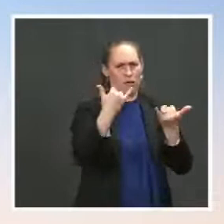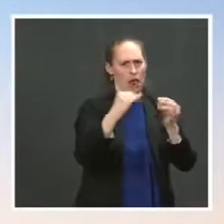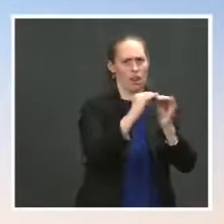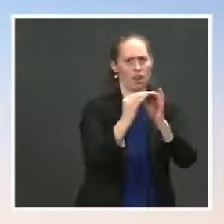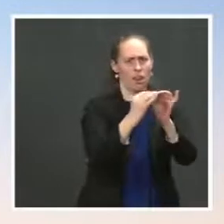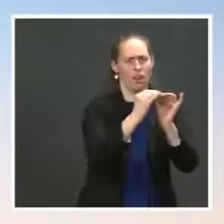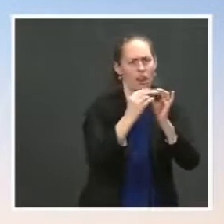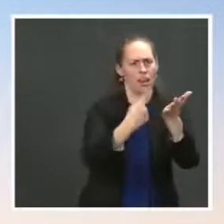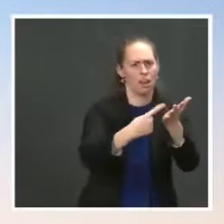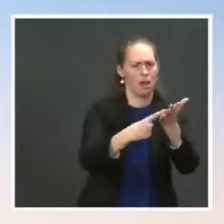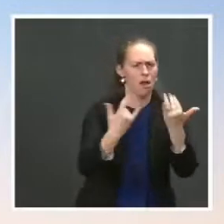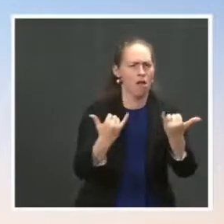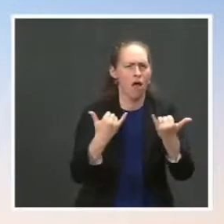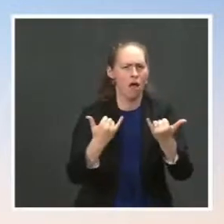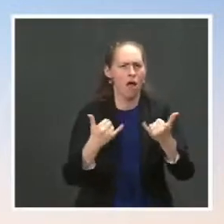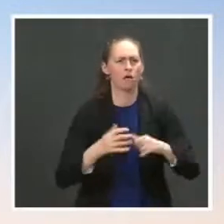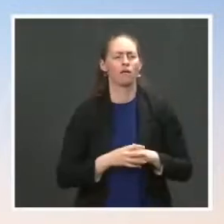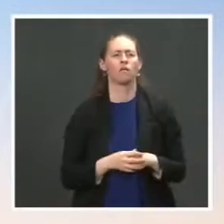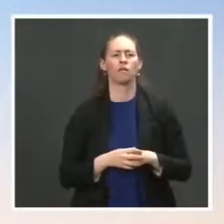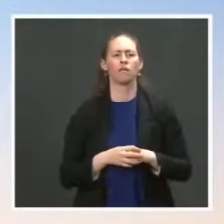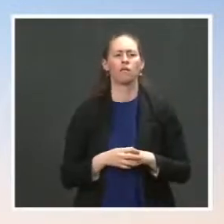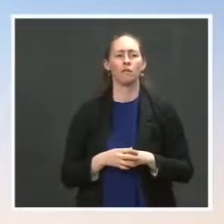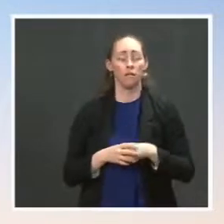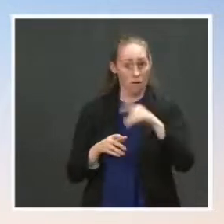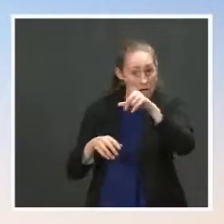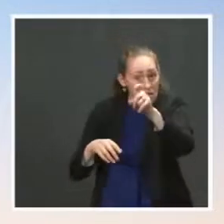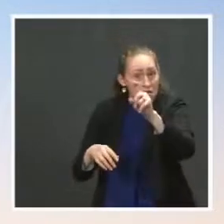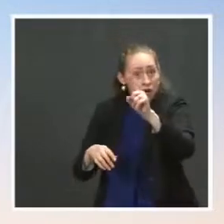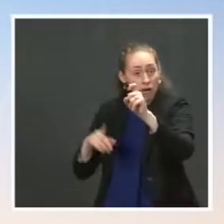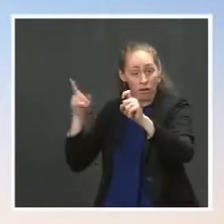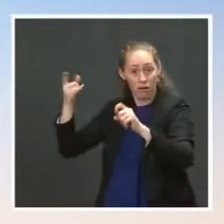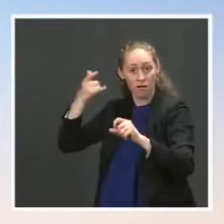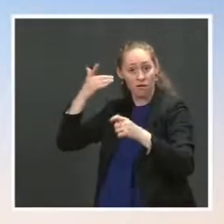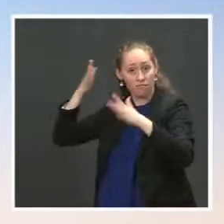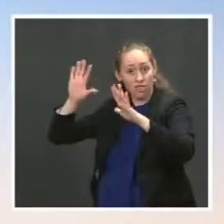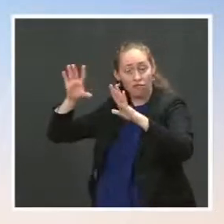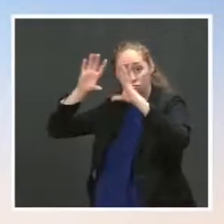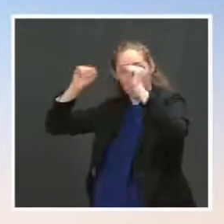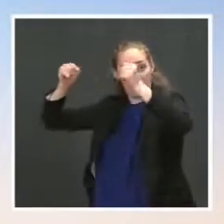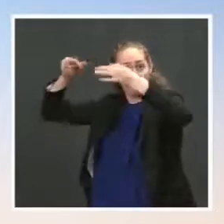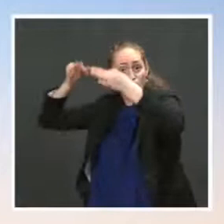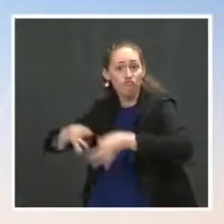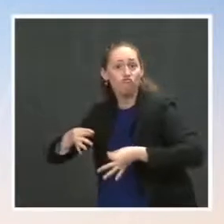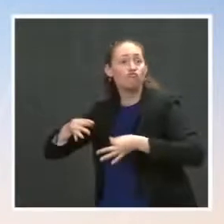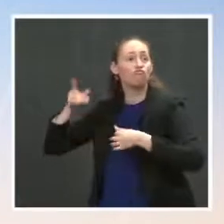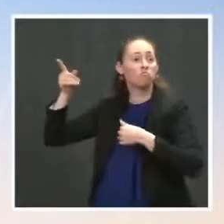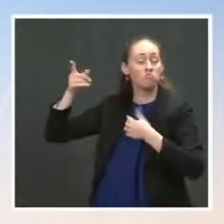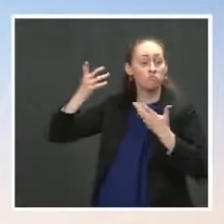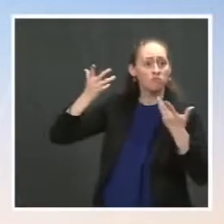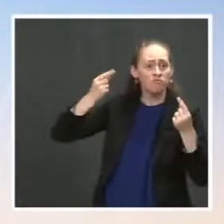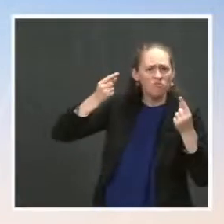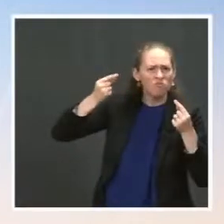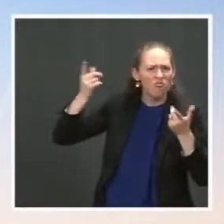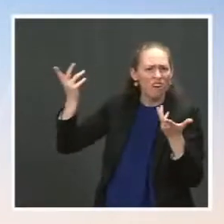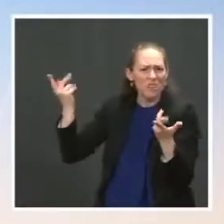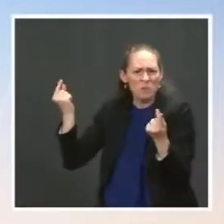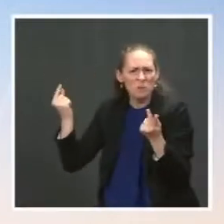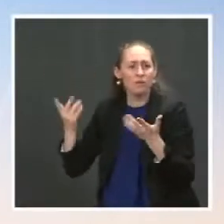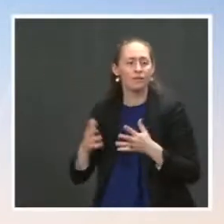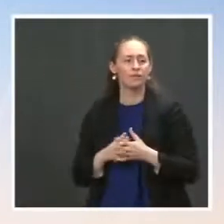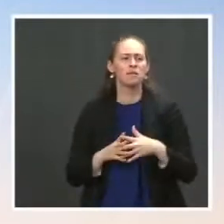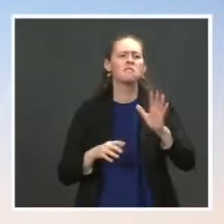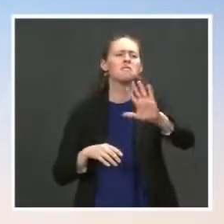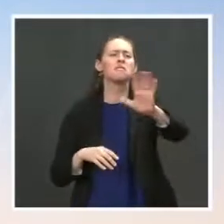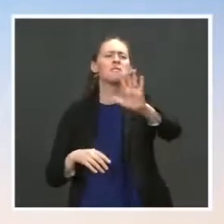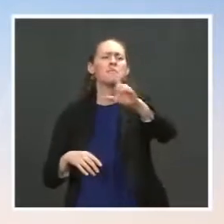Have you made that call, as it were, to the Kremlin to say, you know, you do this, this is what's going to happen? Try and put them up or not? I wouldn't say that's exactly how it goes down,